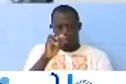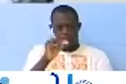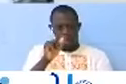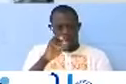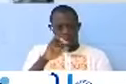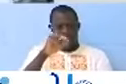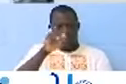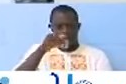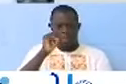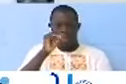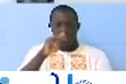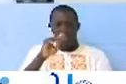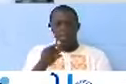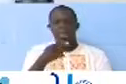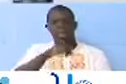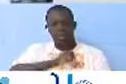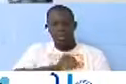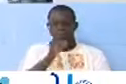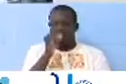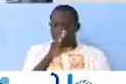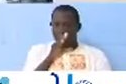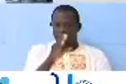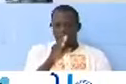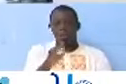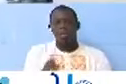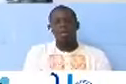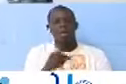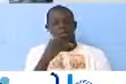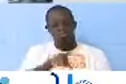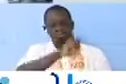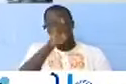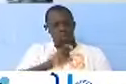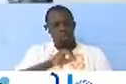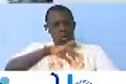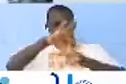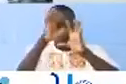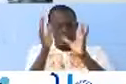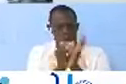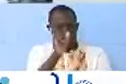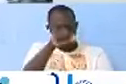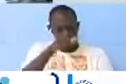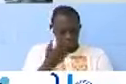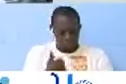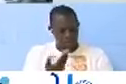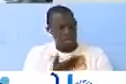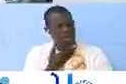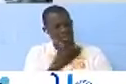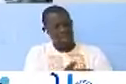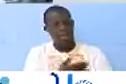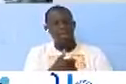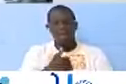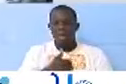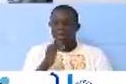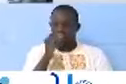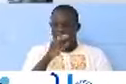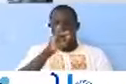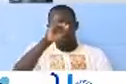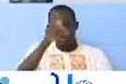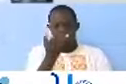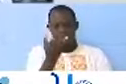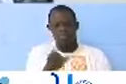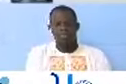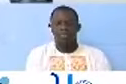said. Lemu bebe yani kai bebe yani. He asked me if all my people are around, and I told him, yes, they are around.